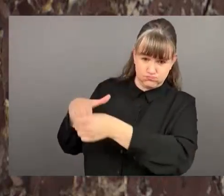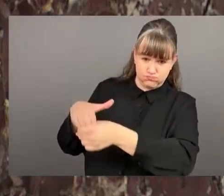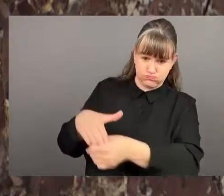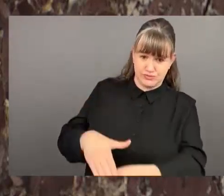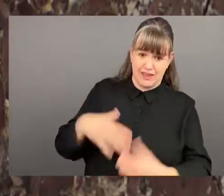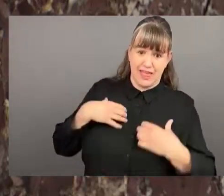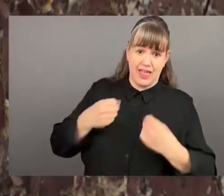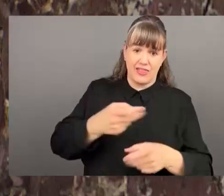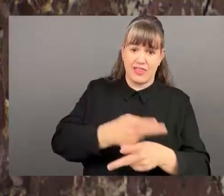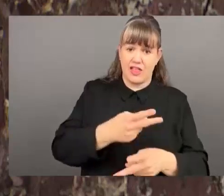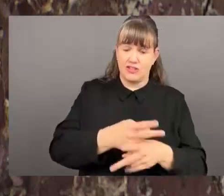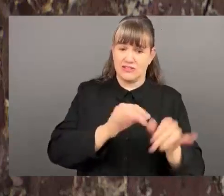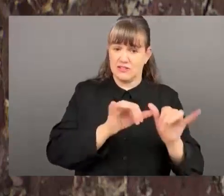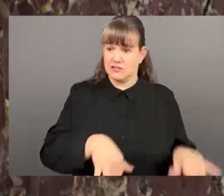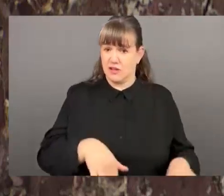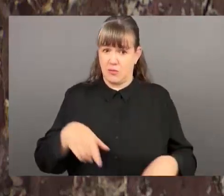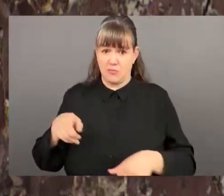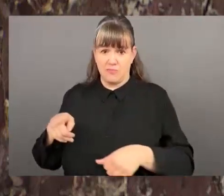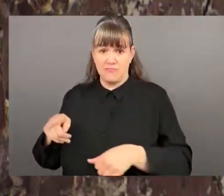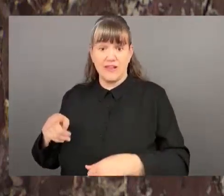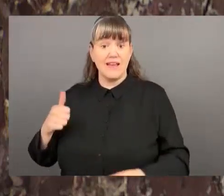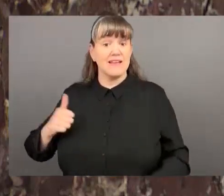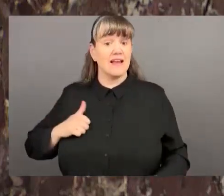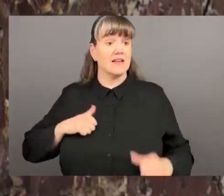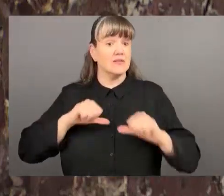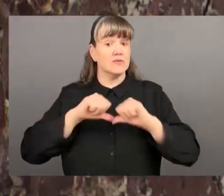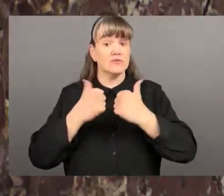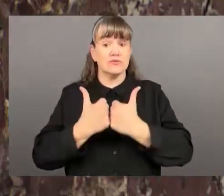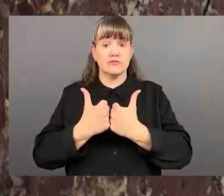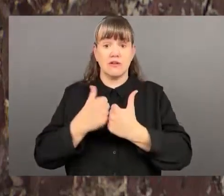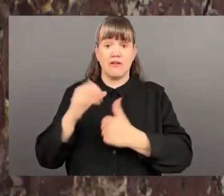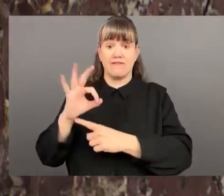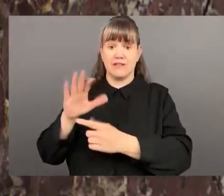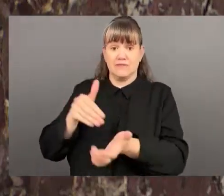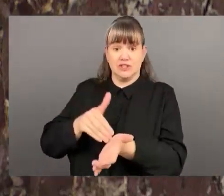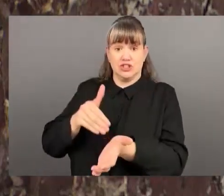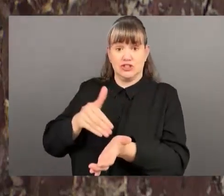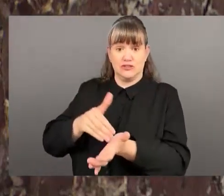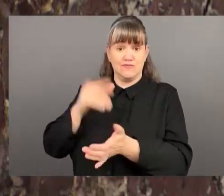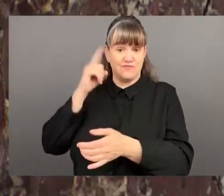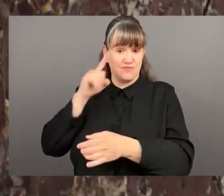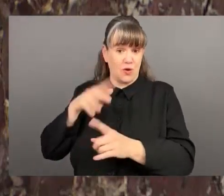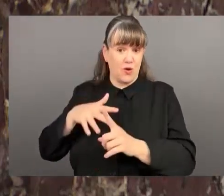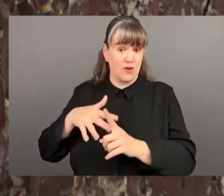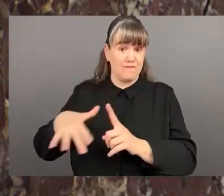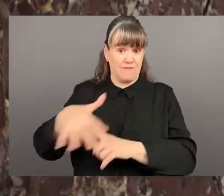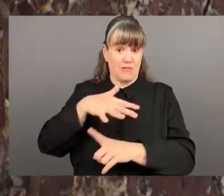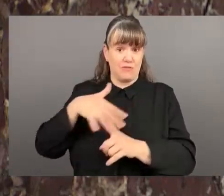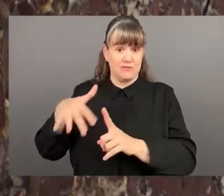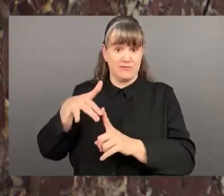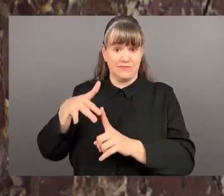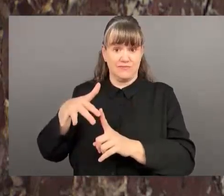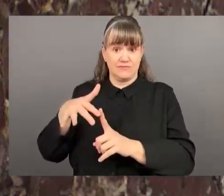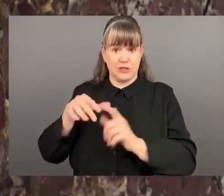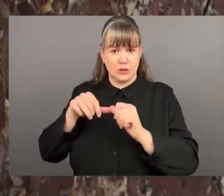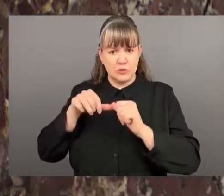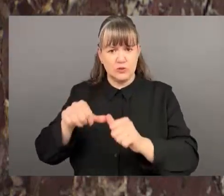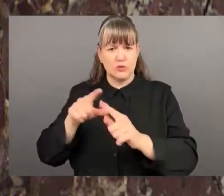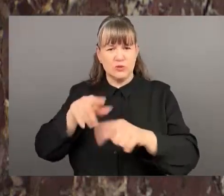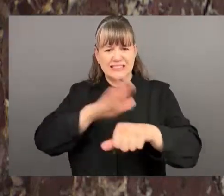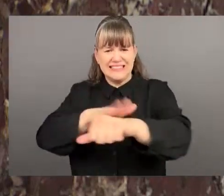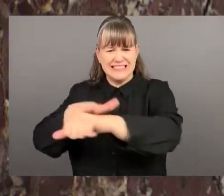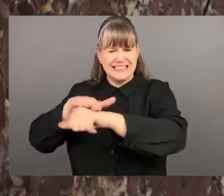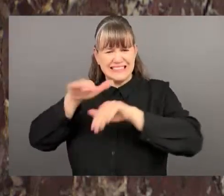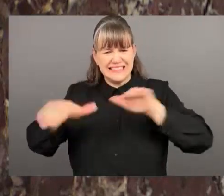Association of Physicians for the Environment continue to warn about the intensification that LNG will